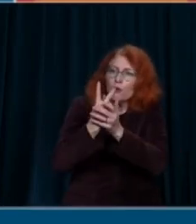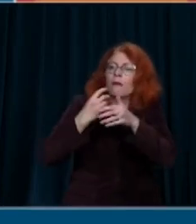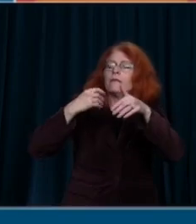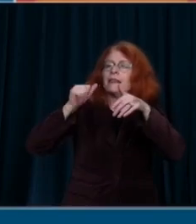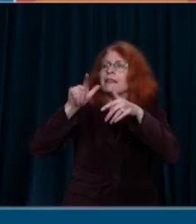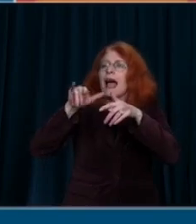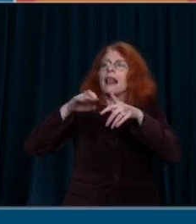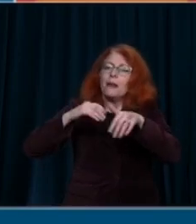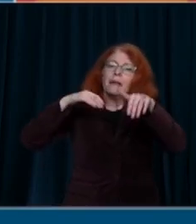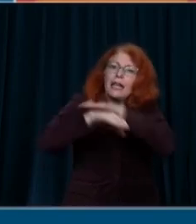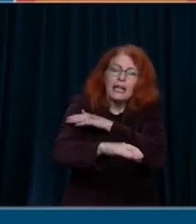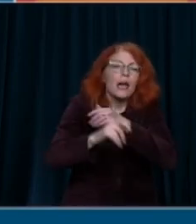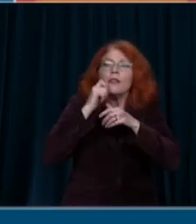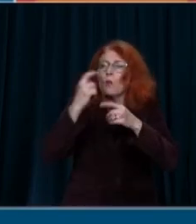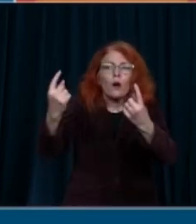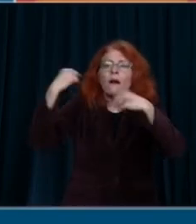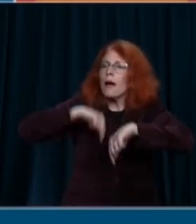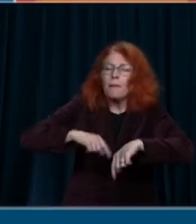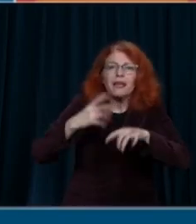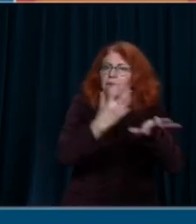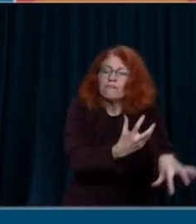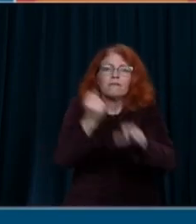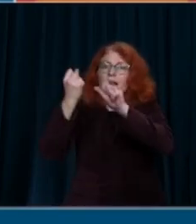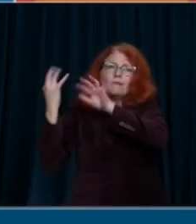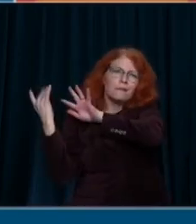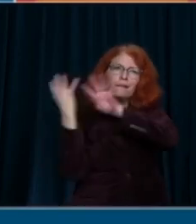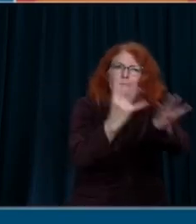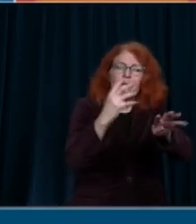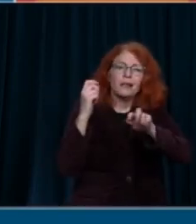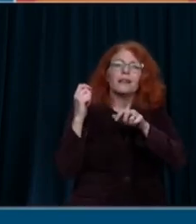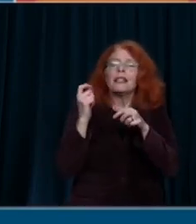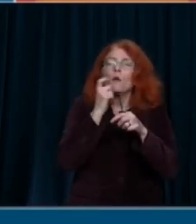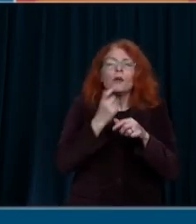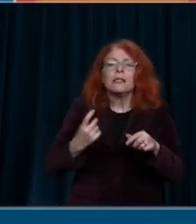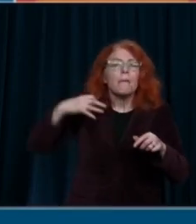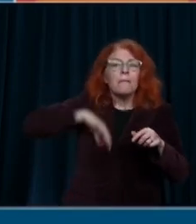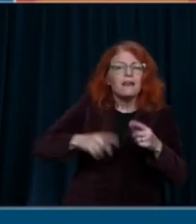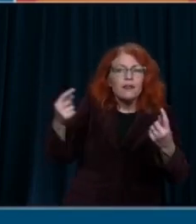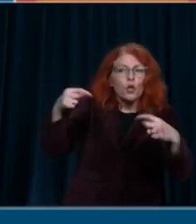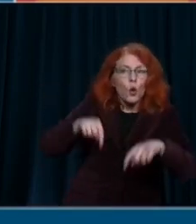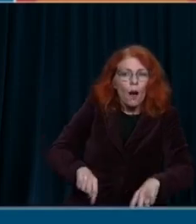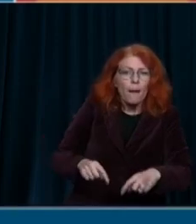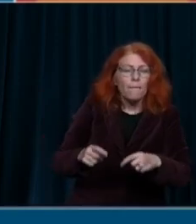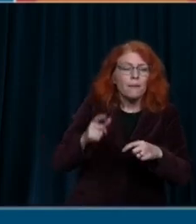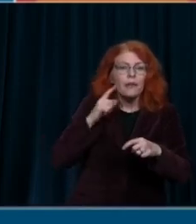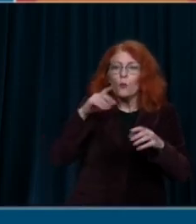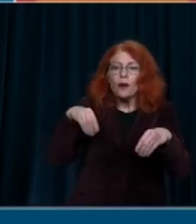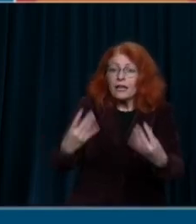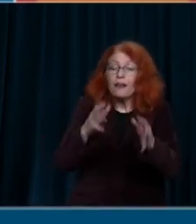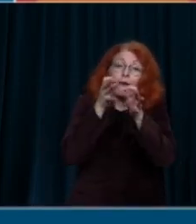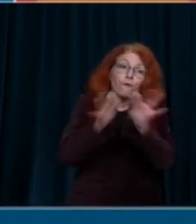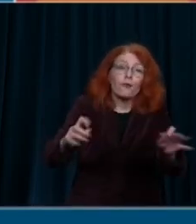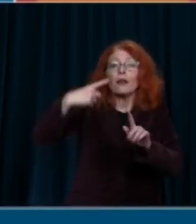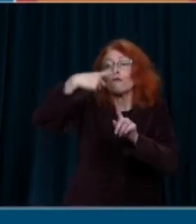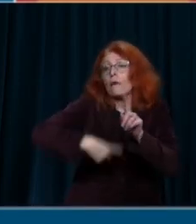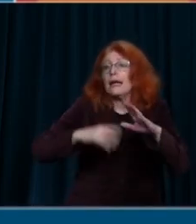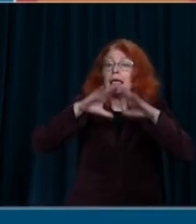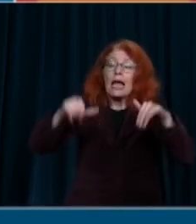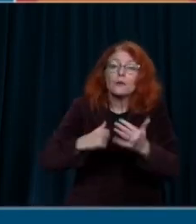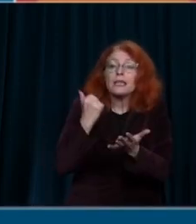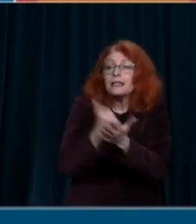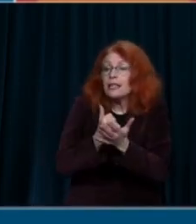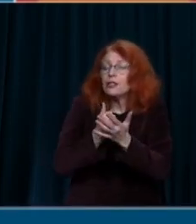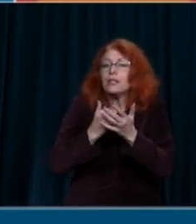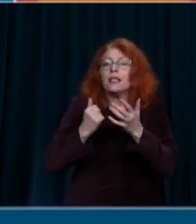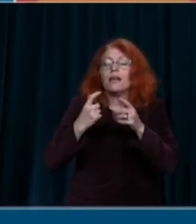coming at the rates that they're coming. It wasn't encouraged. There wasn't a benefit to come. You weren't getting free rent and housing assistance